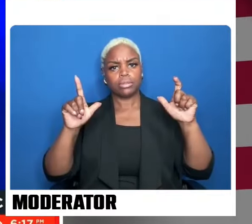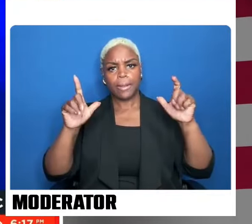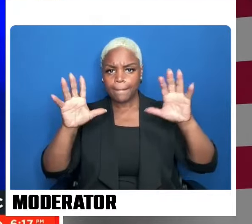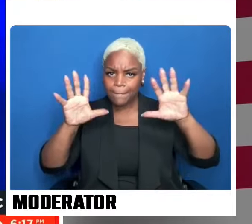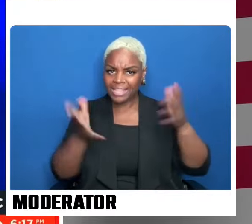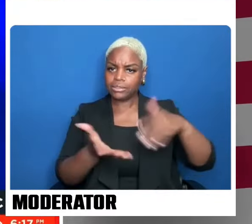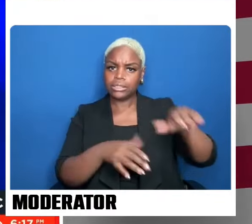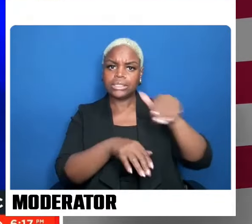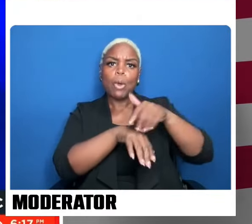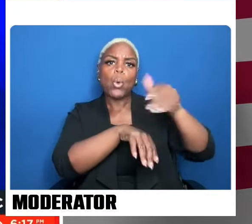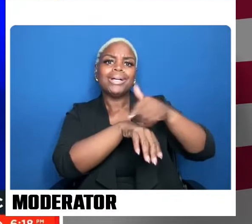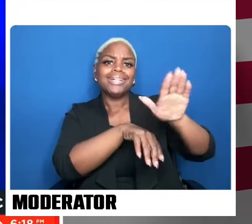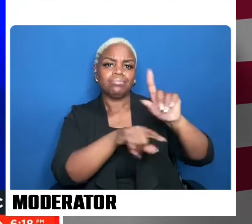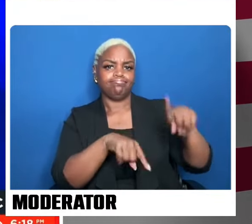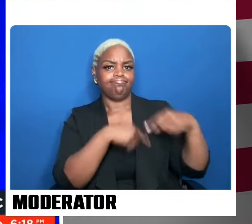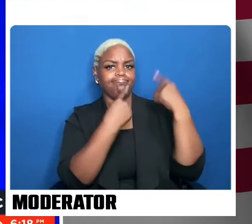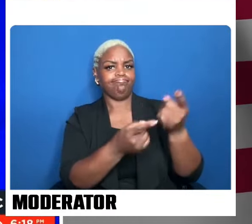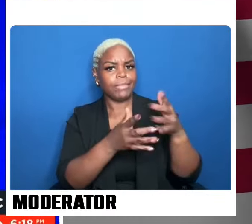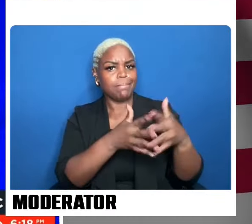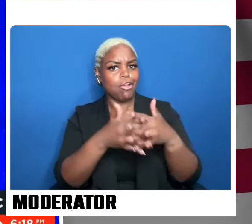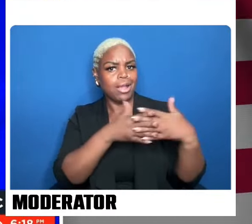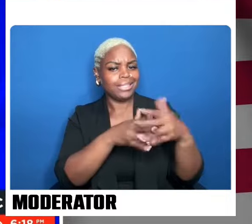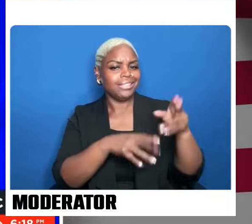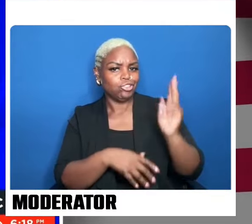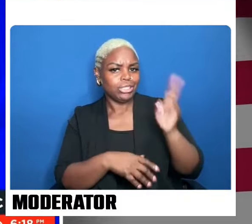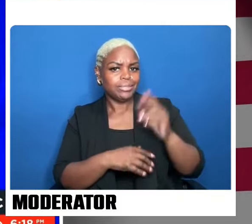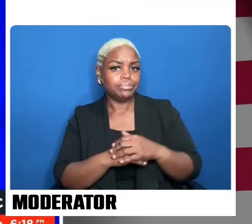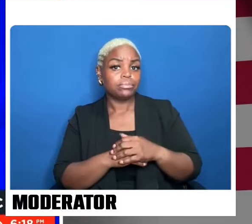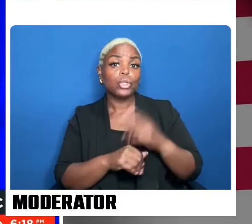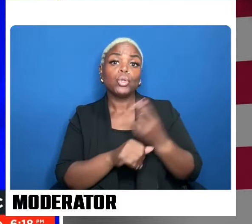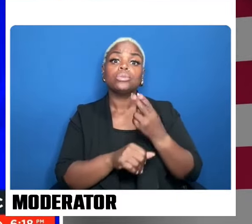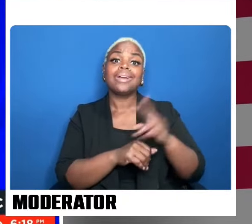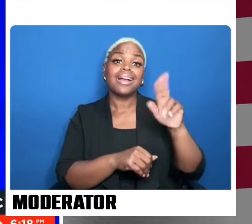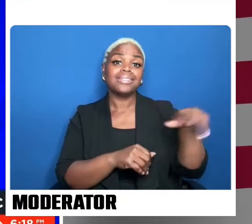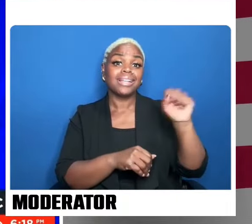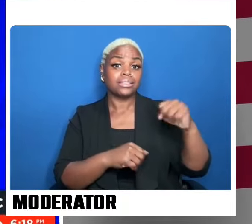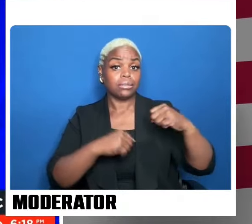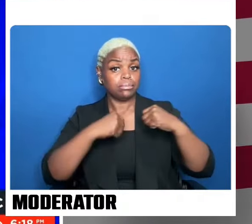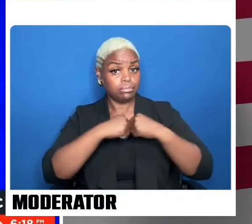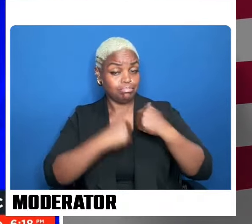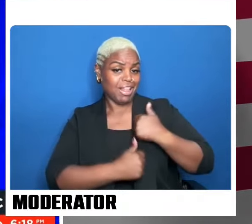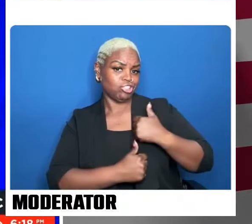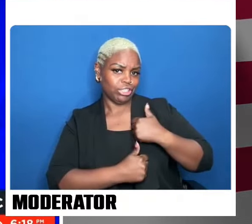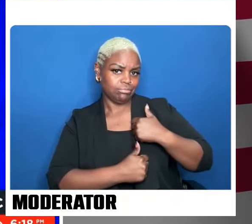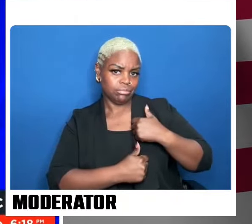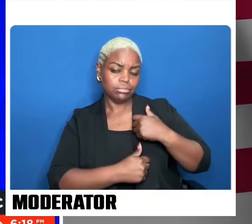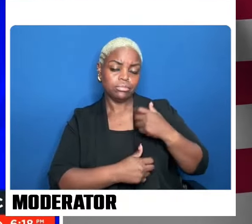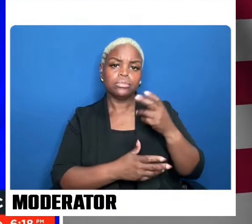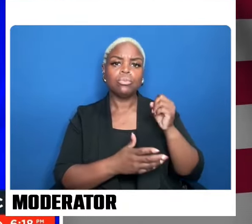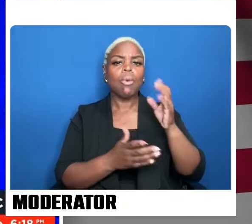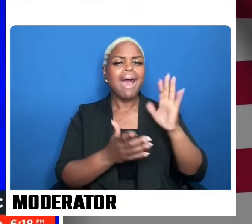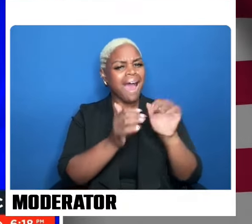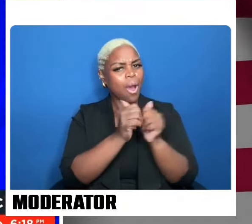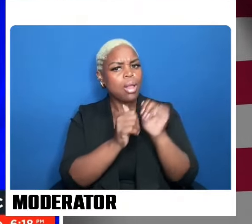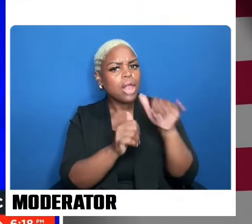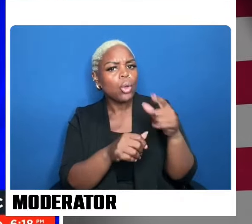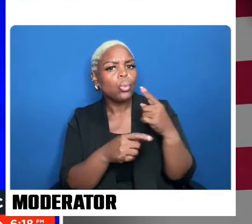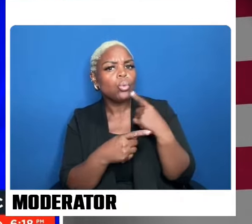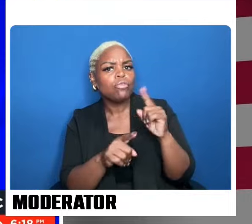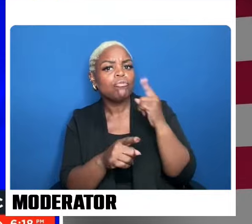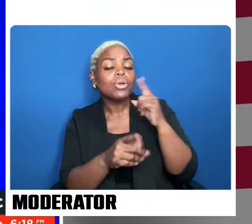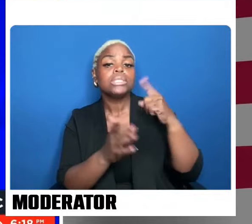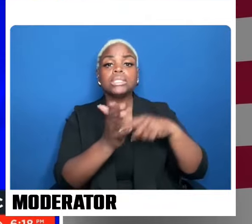about exactly how this will work? For example, would you deport parents who have entered the U.S. illegally and separate